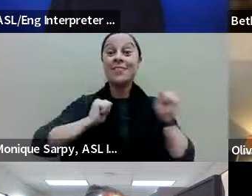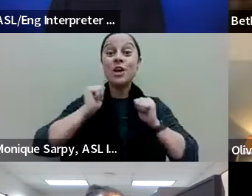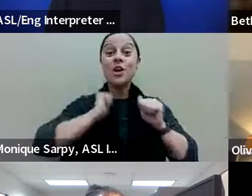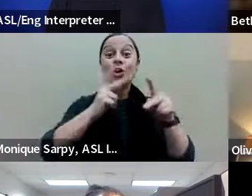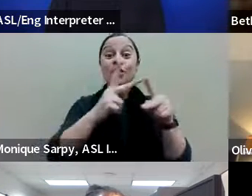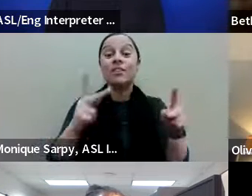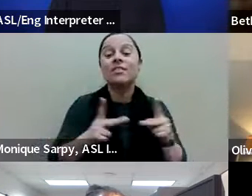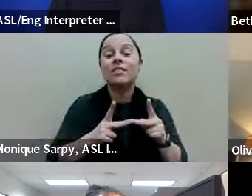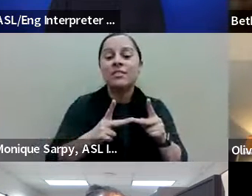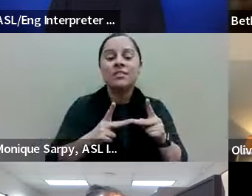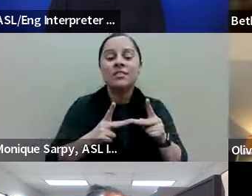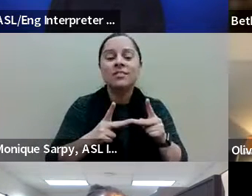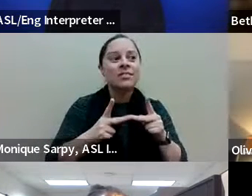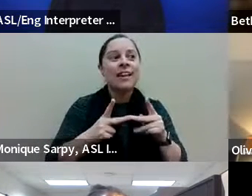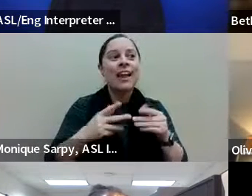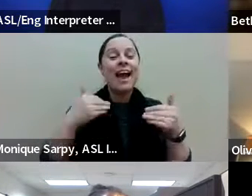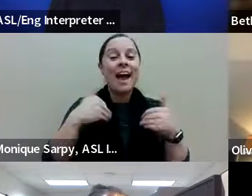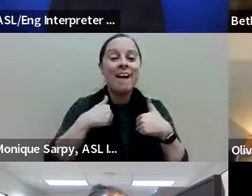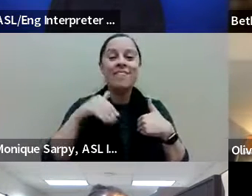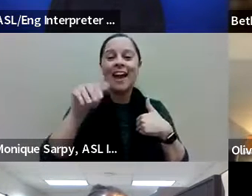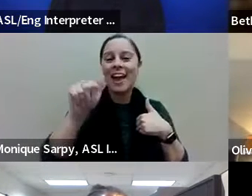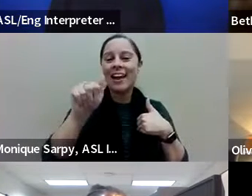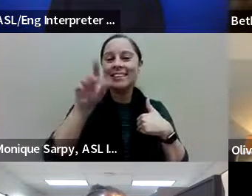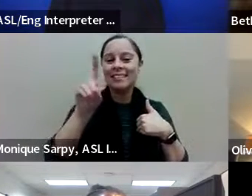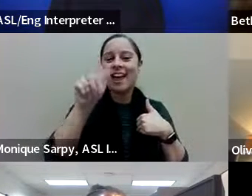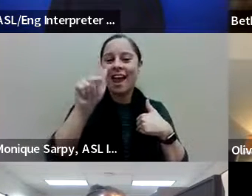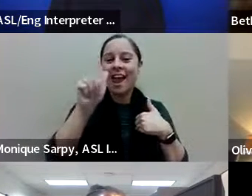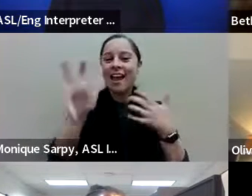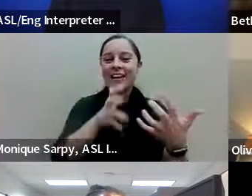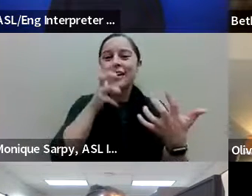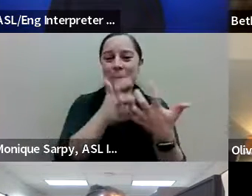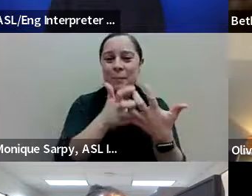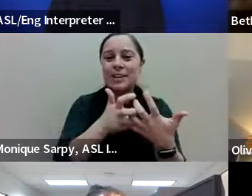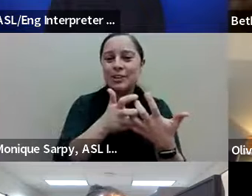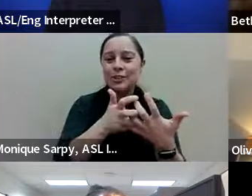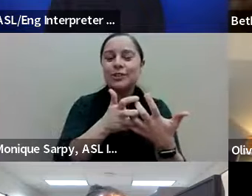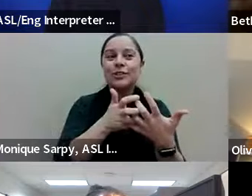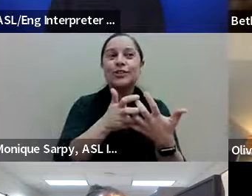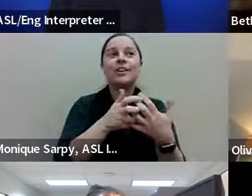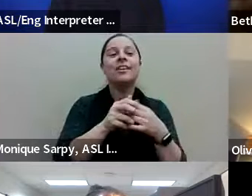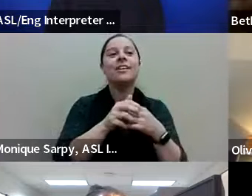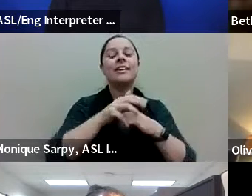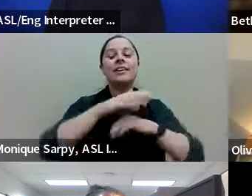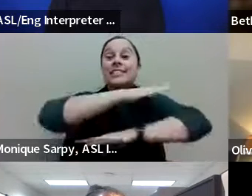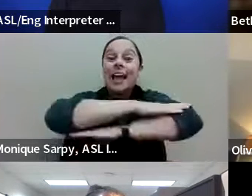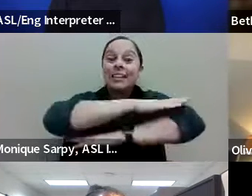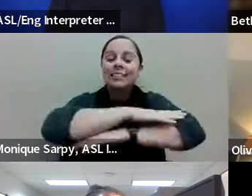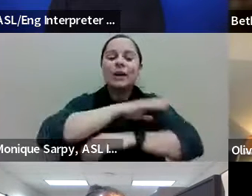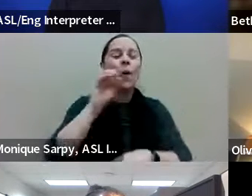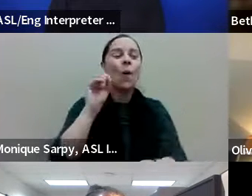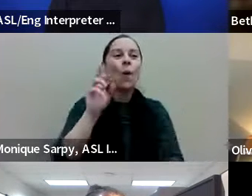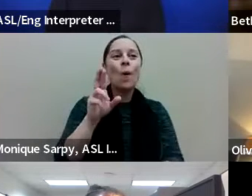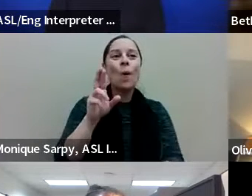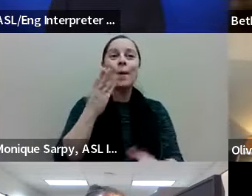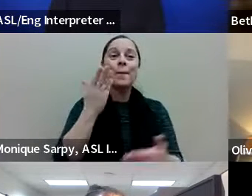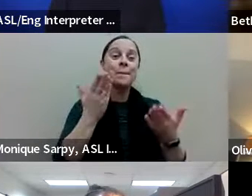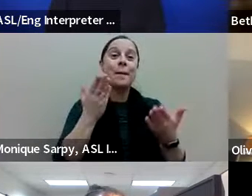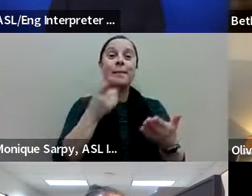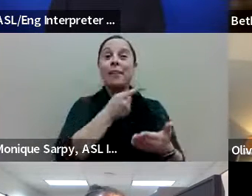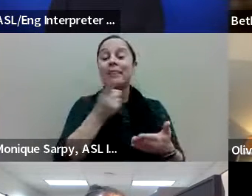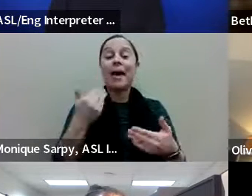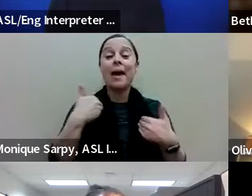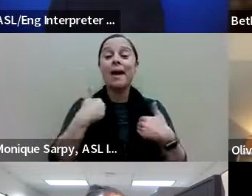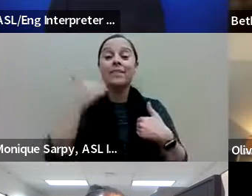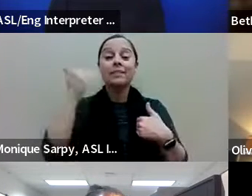have the ADA accommodations desk, or that they have some knowledge about what